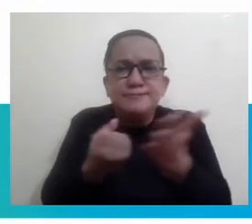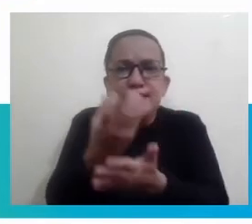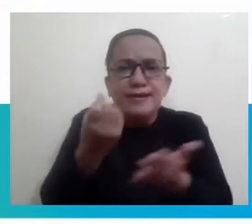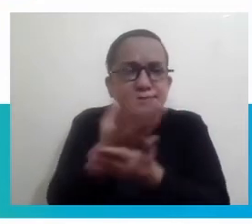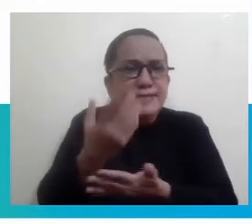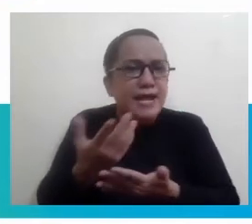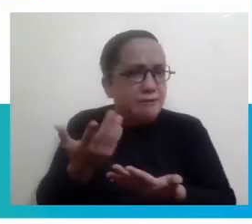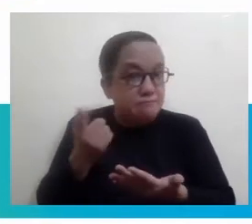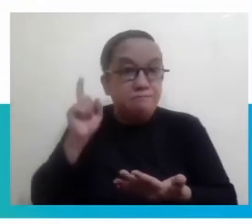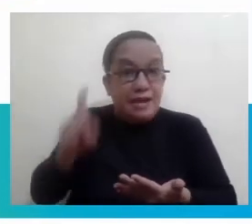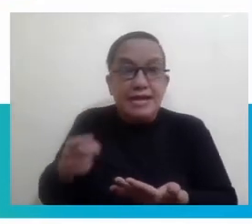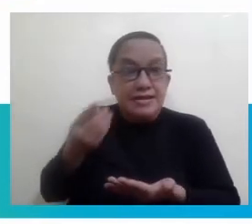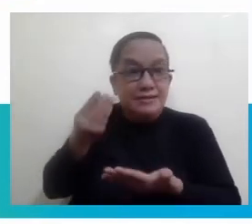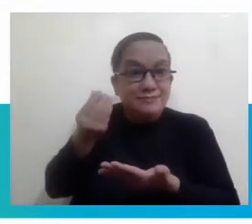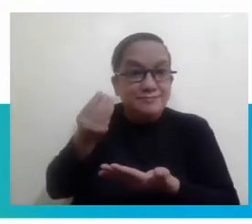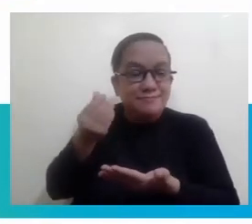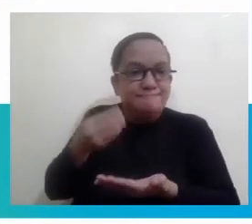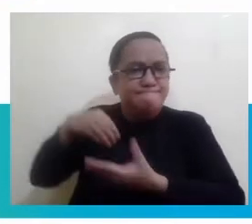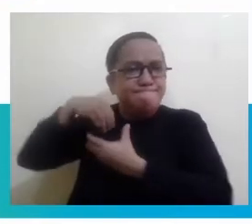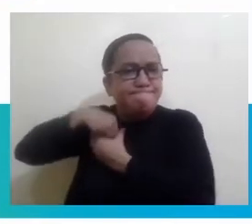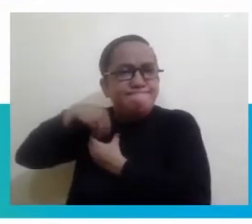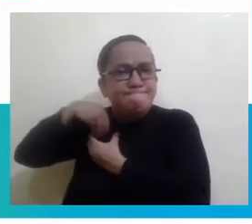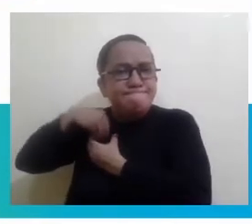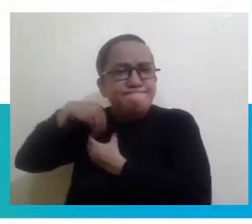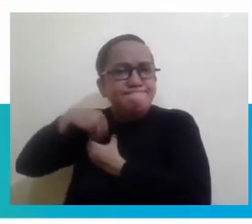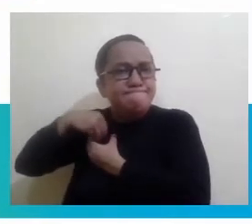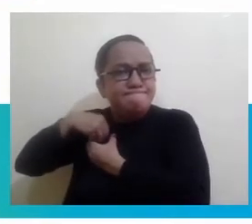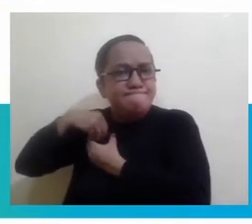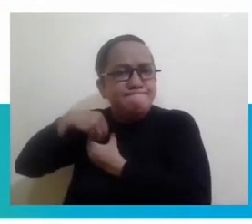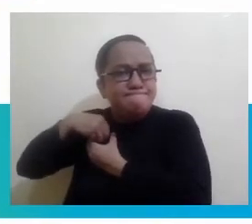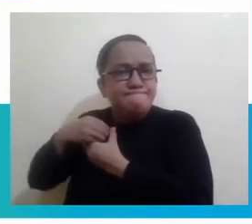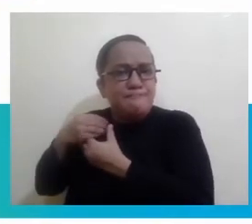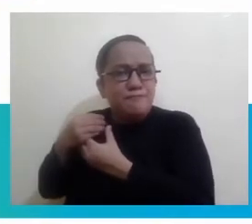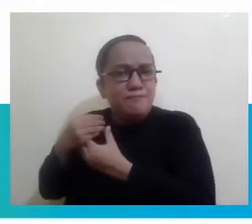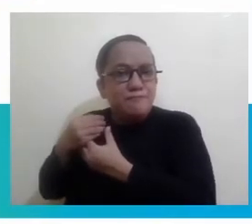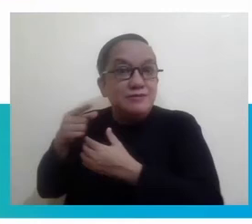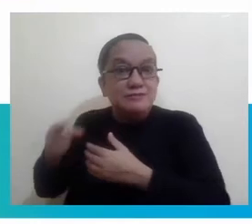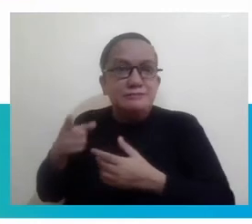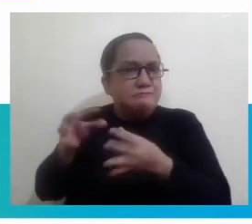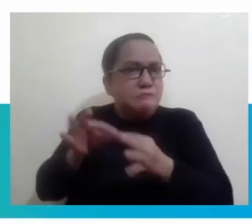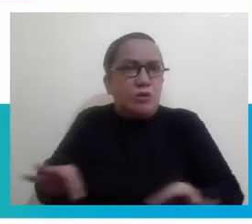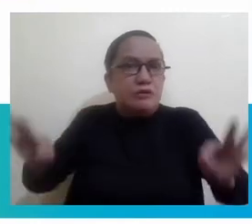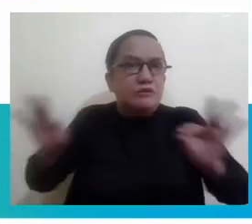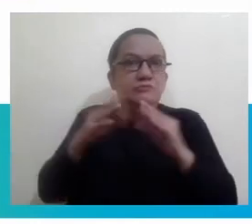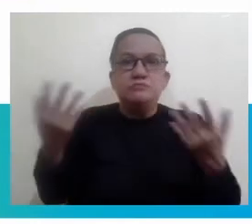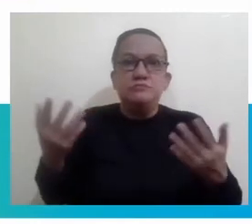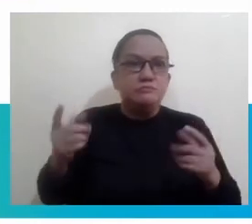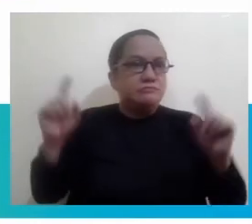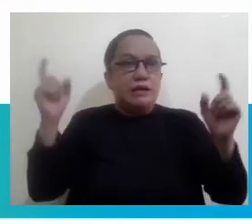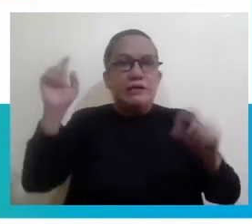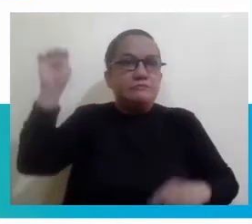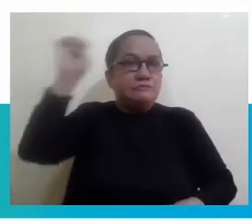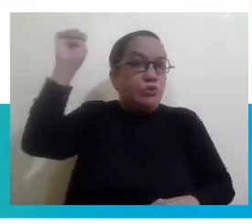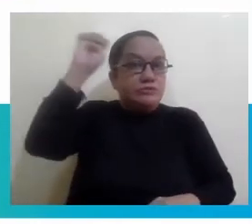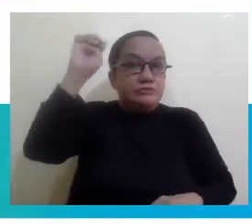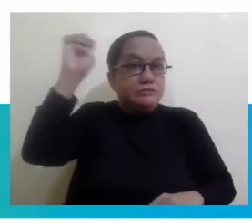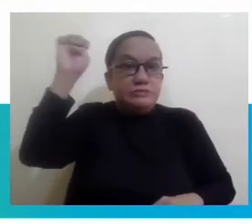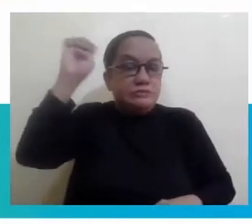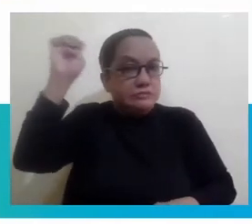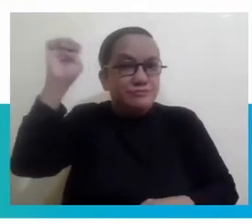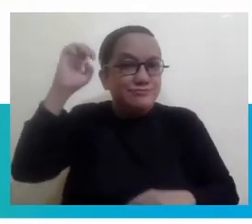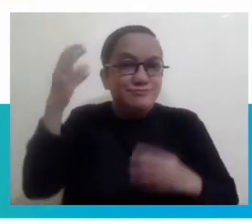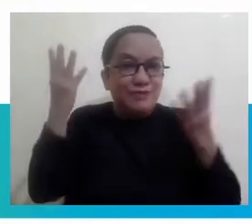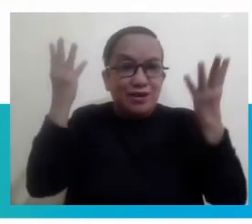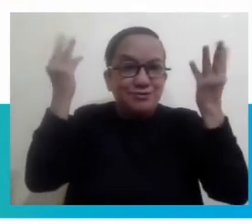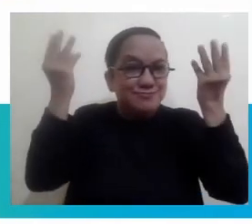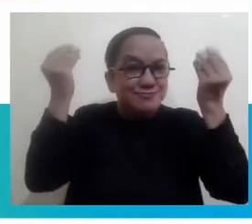that can stand by or support them for any priority needs during the hardship of any situation happen in country or